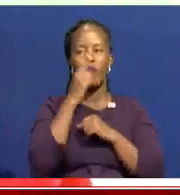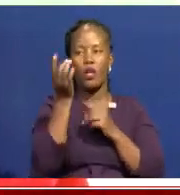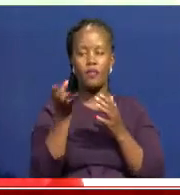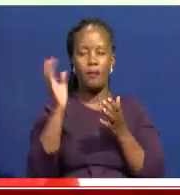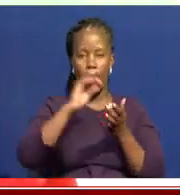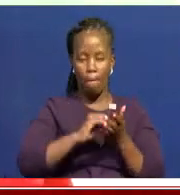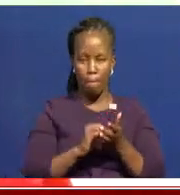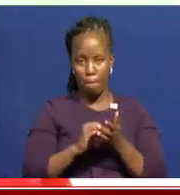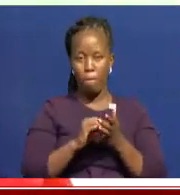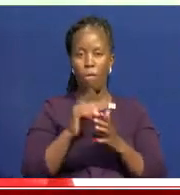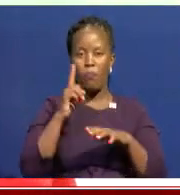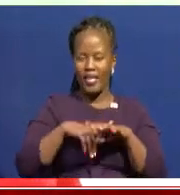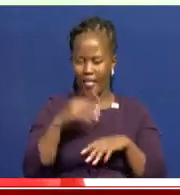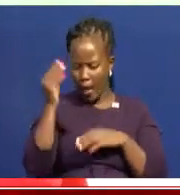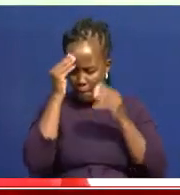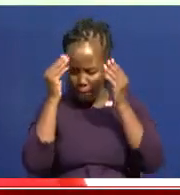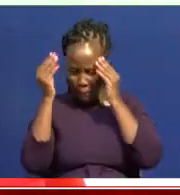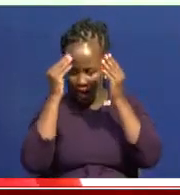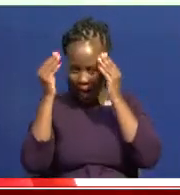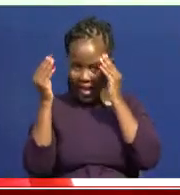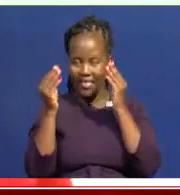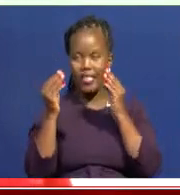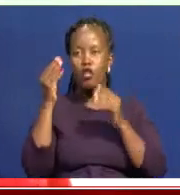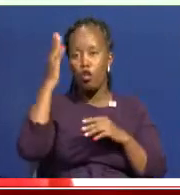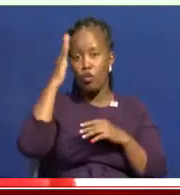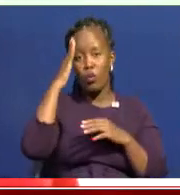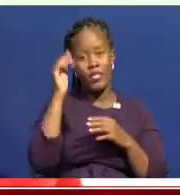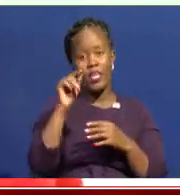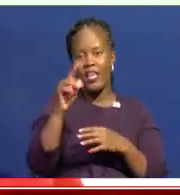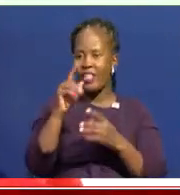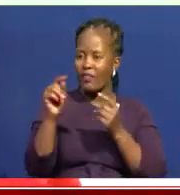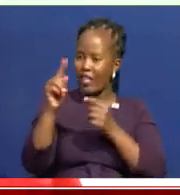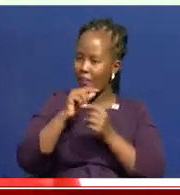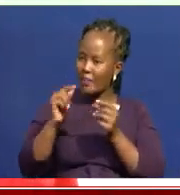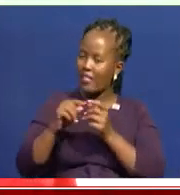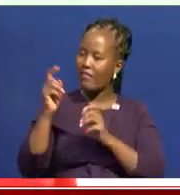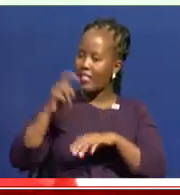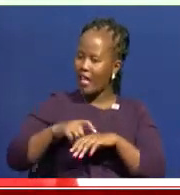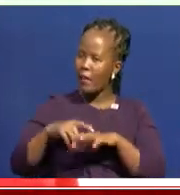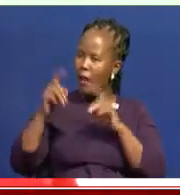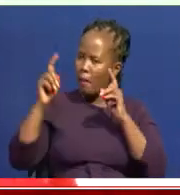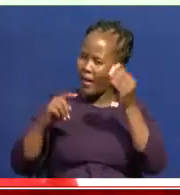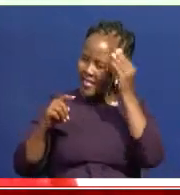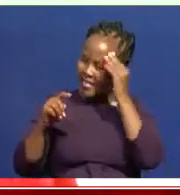that as they run, they should be aware that it is for a specific period. They